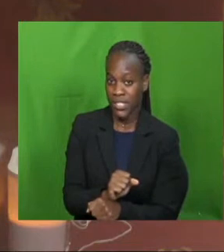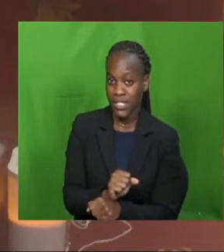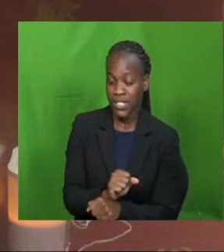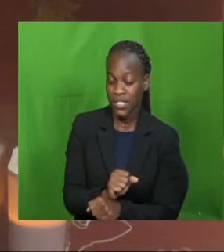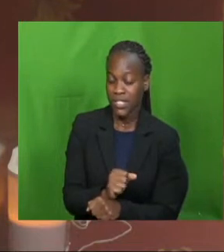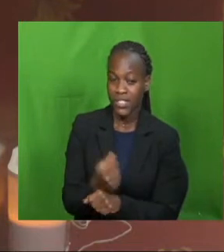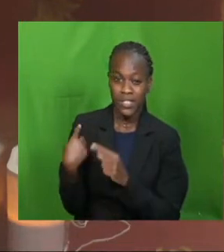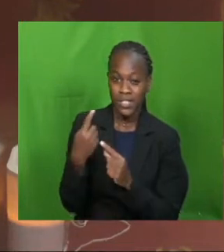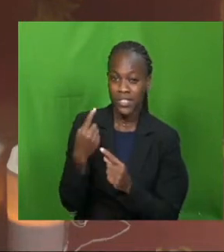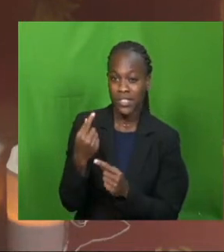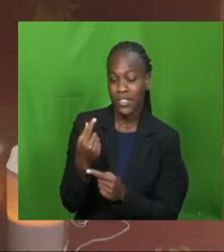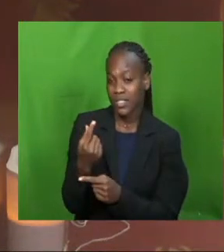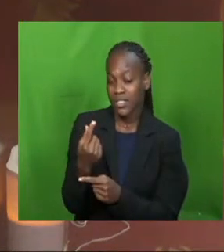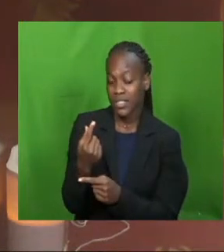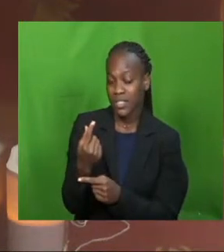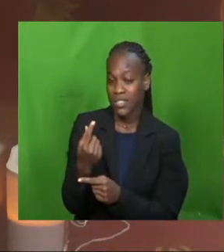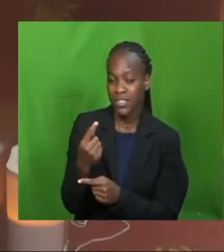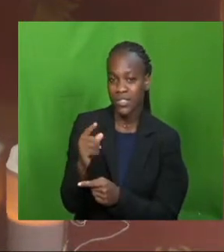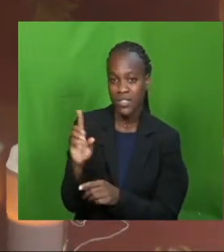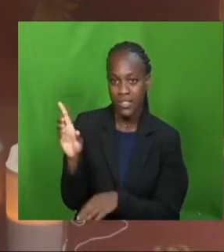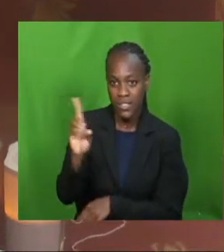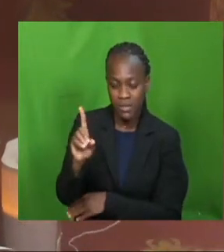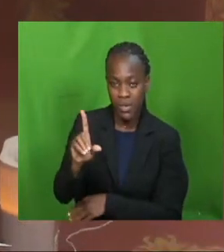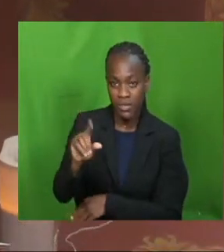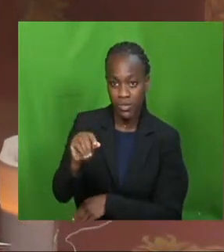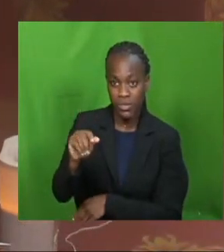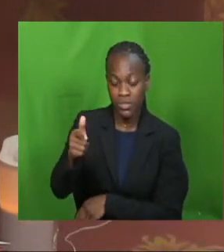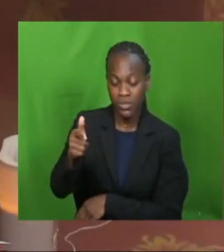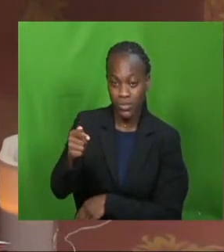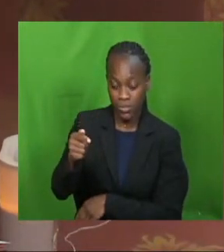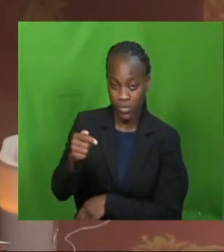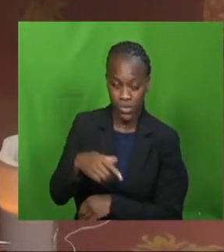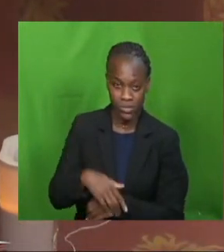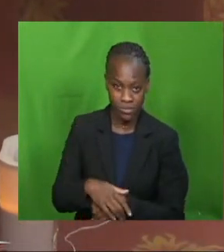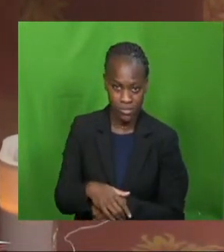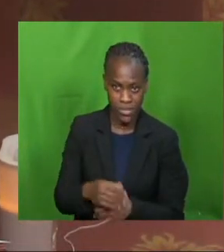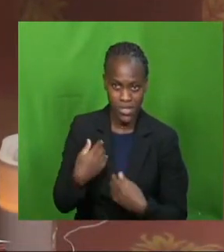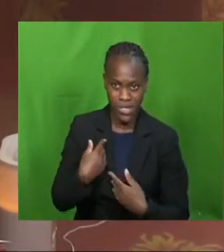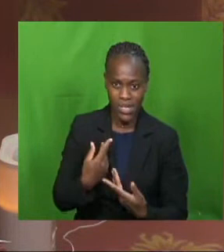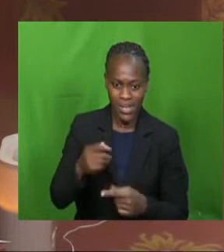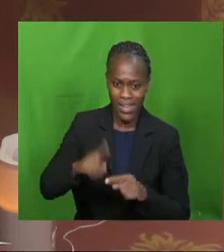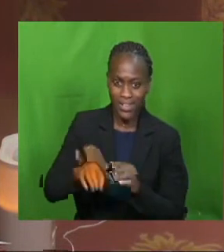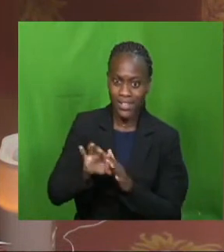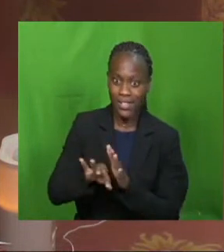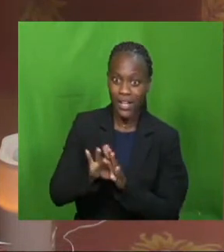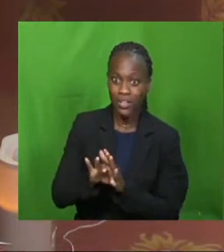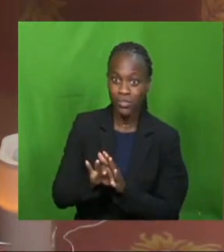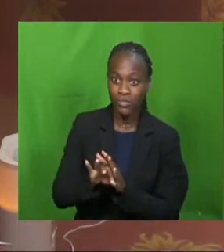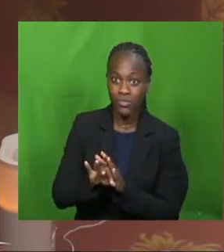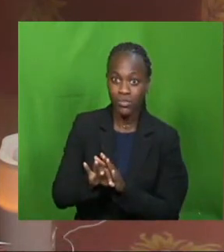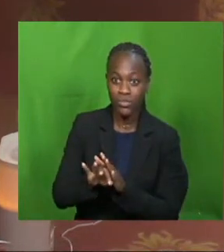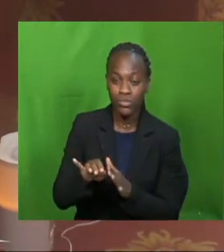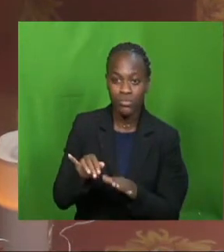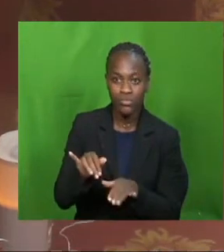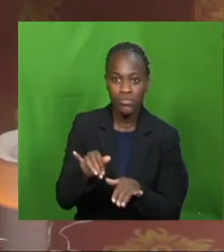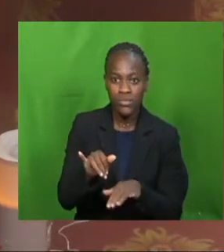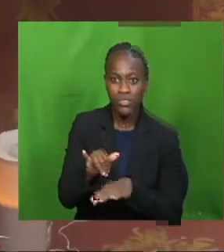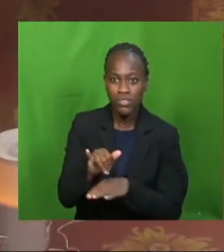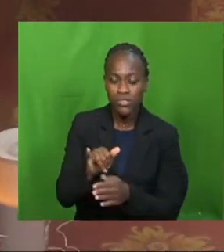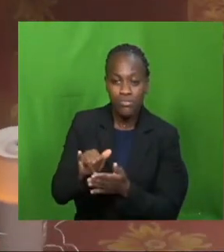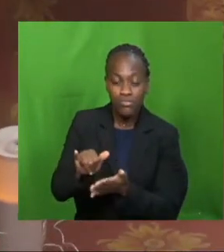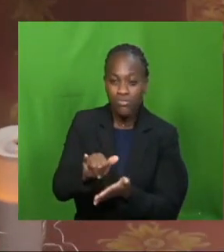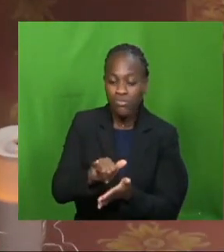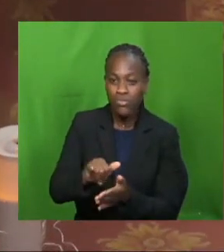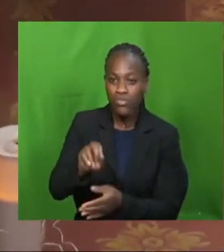2021. We are unable to count the number of YouTube channels and other social media applications that offer media